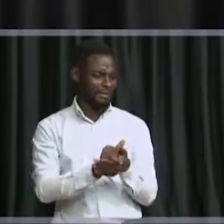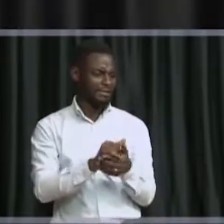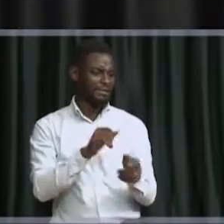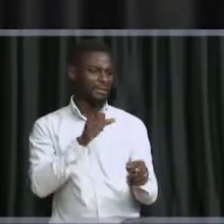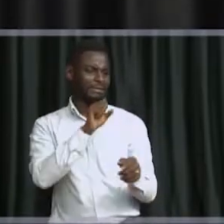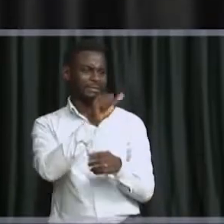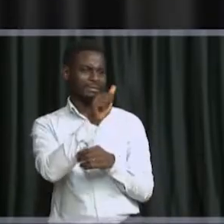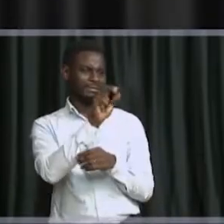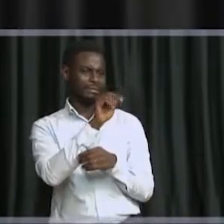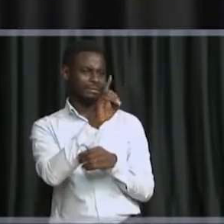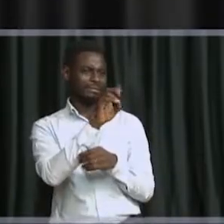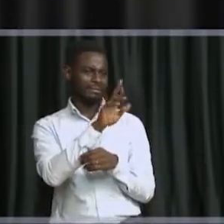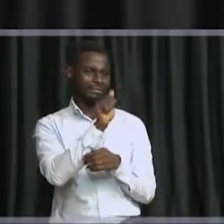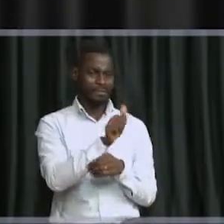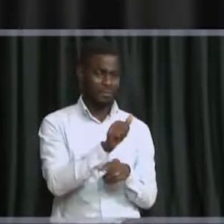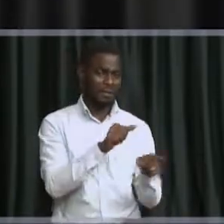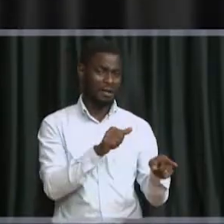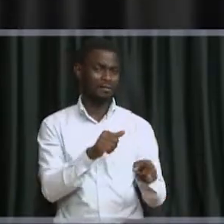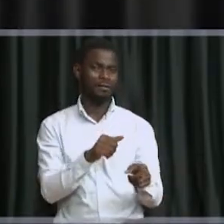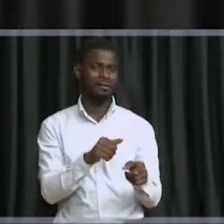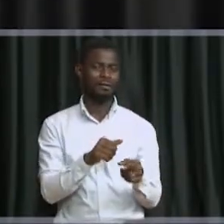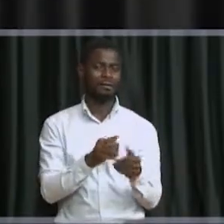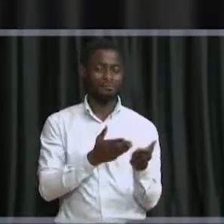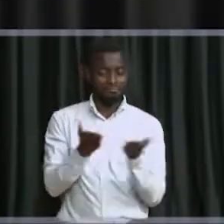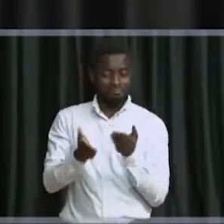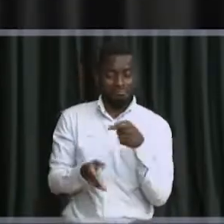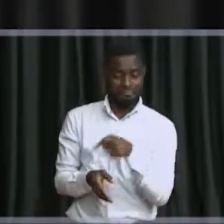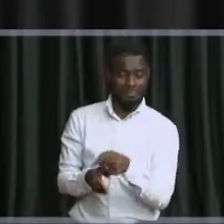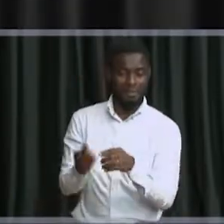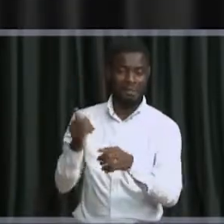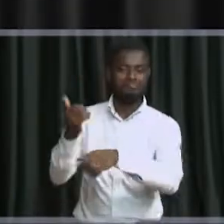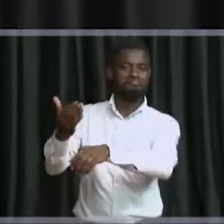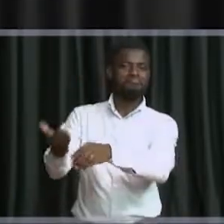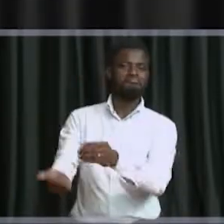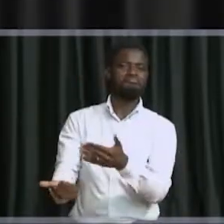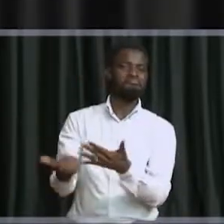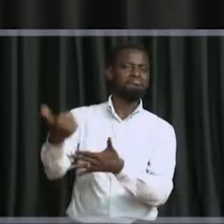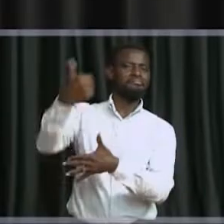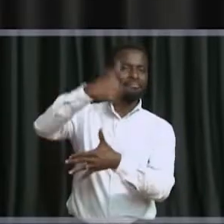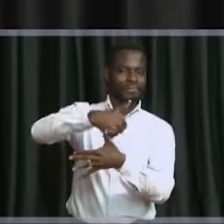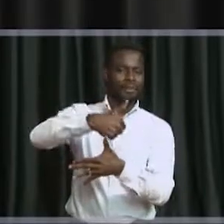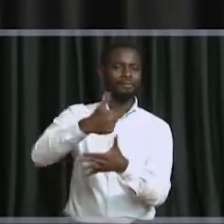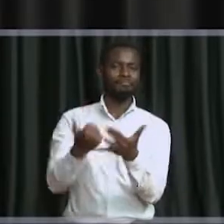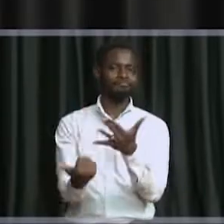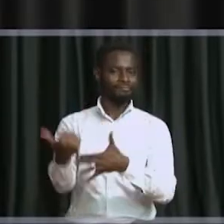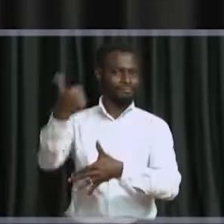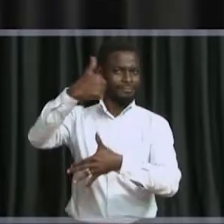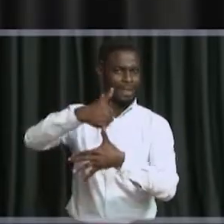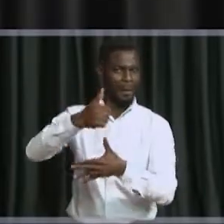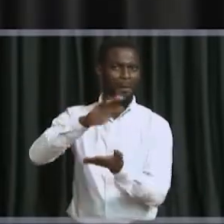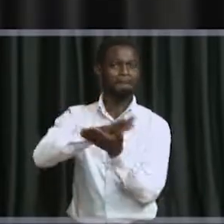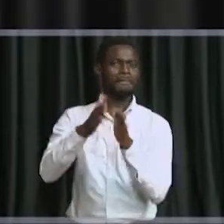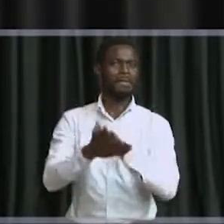sum papa wosum no no amu ababe dane manager ewo branch ke siya yu moho